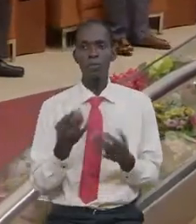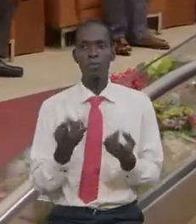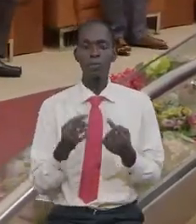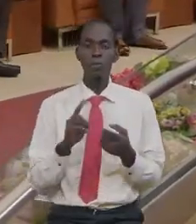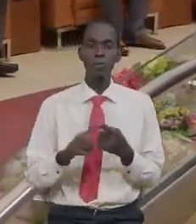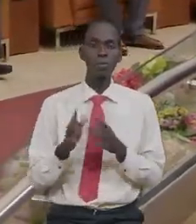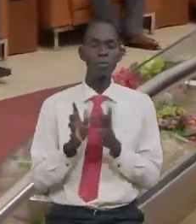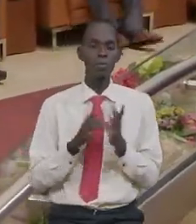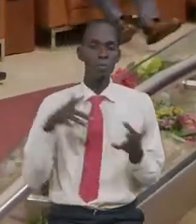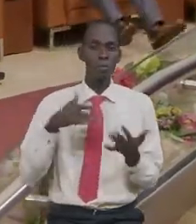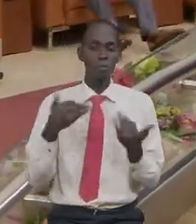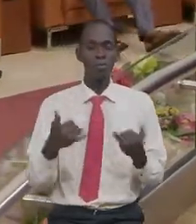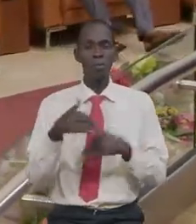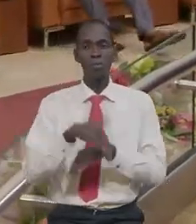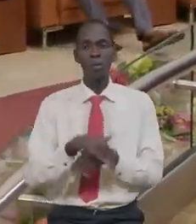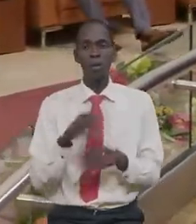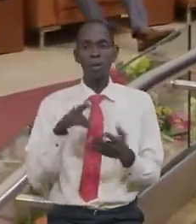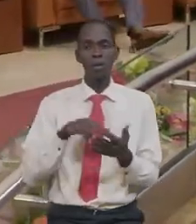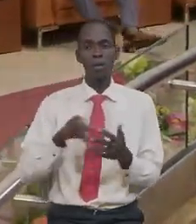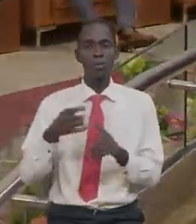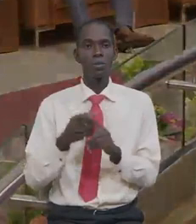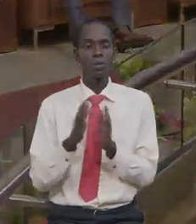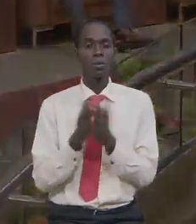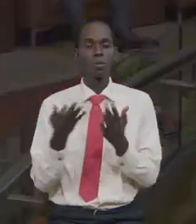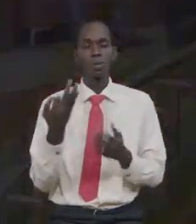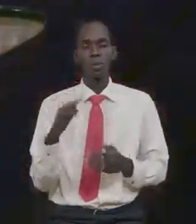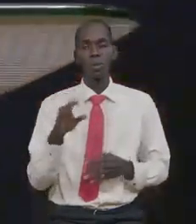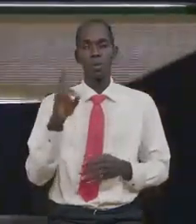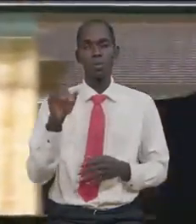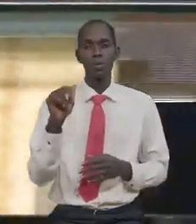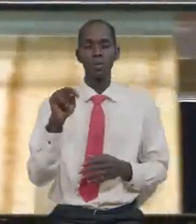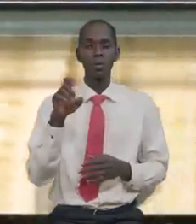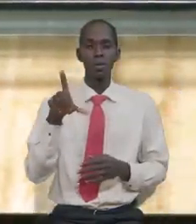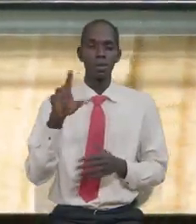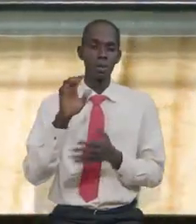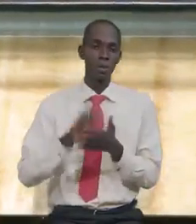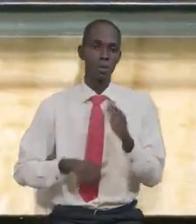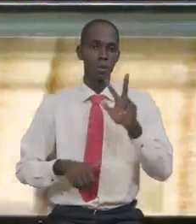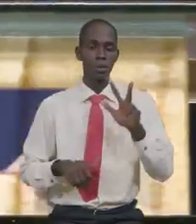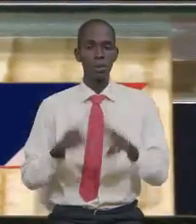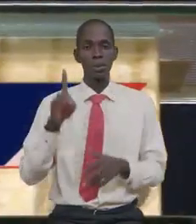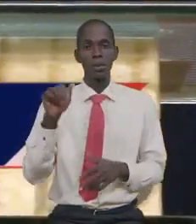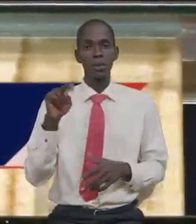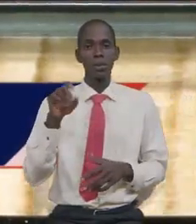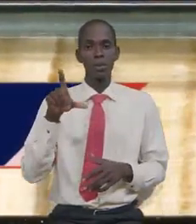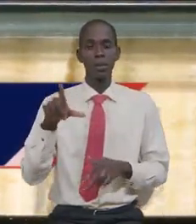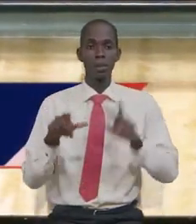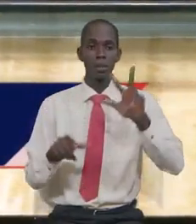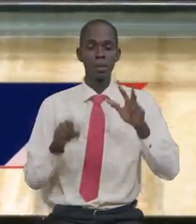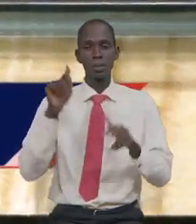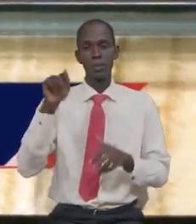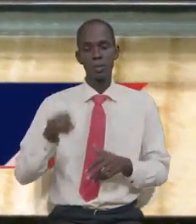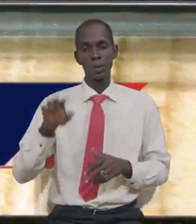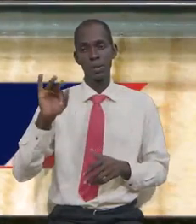study tonight in Daniel chapter 3. And Daniel chapter 3, we're reading from verse 19 now. You